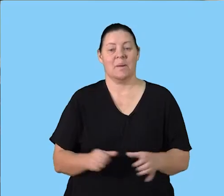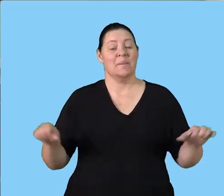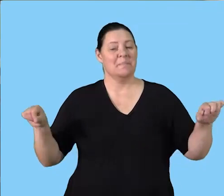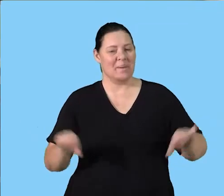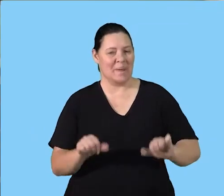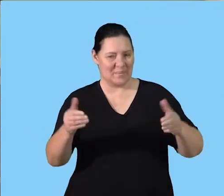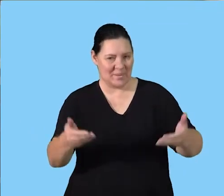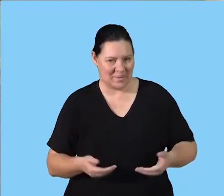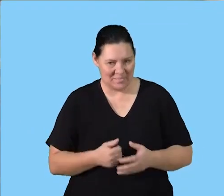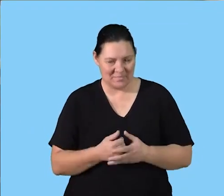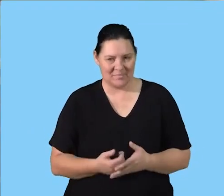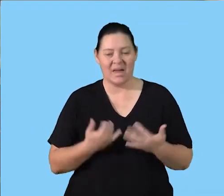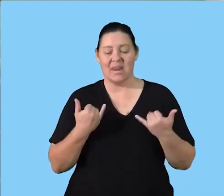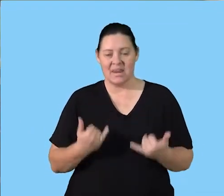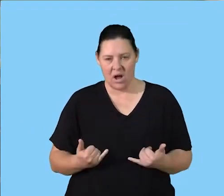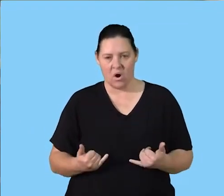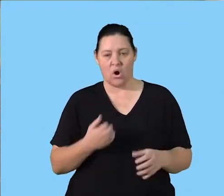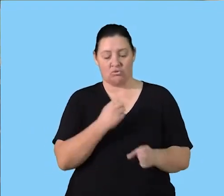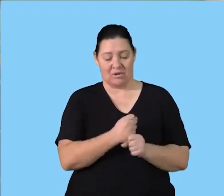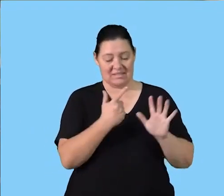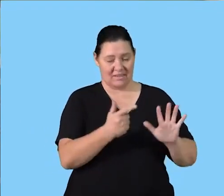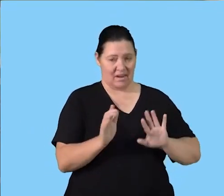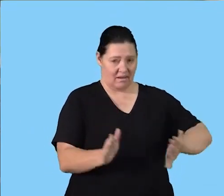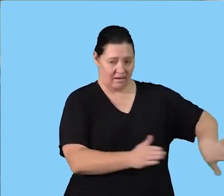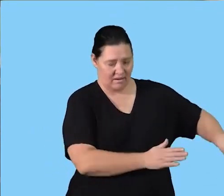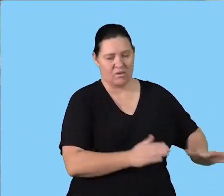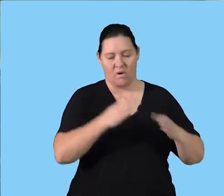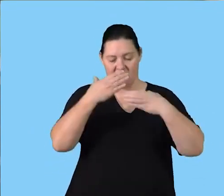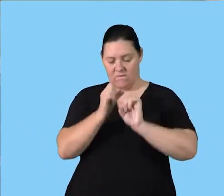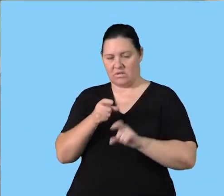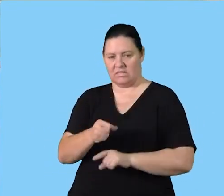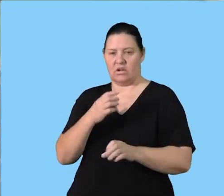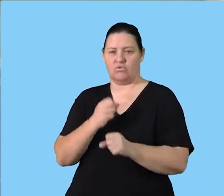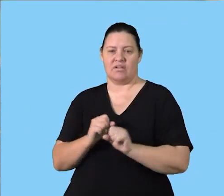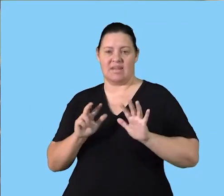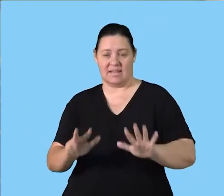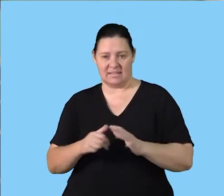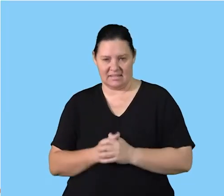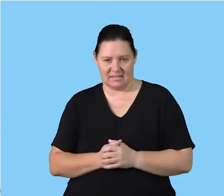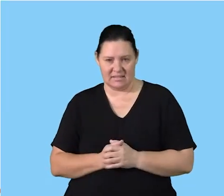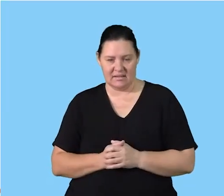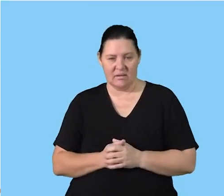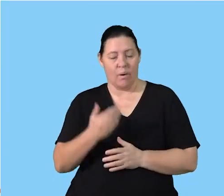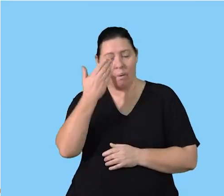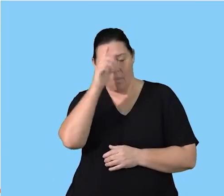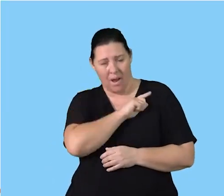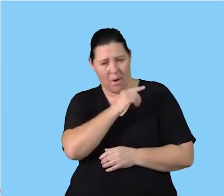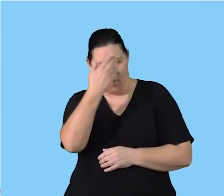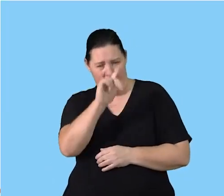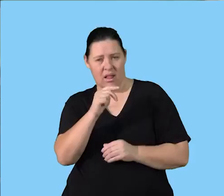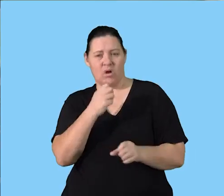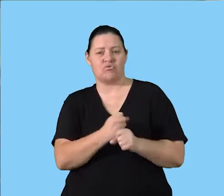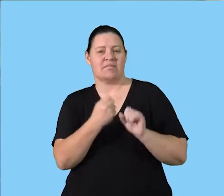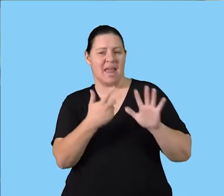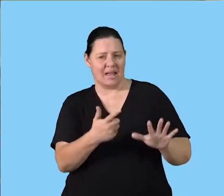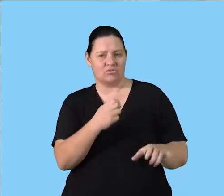Welcome back, colleagues. We are moving away from grade 7. Now we are going to deal with grade 8. Since we know that grade 8